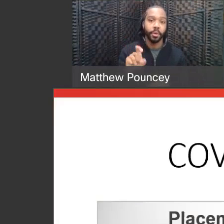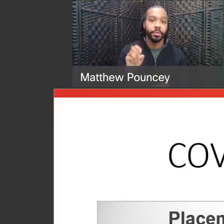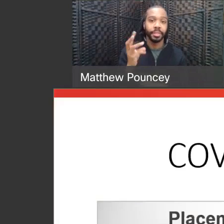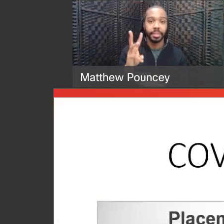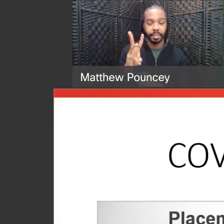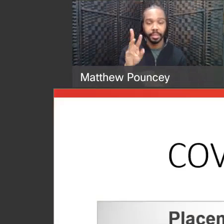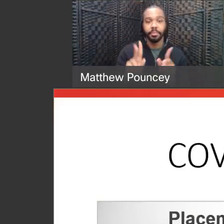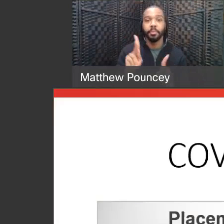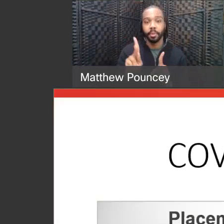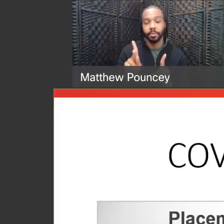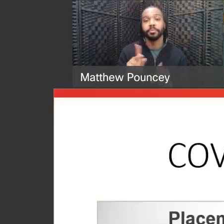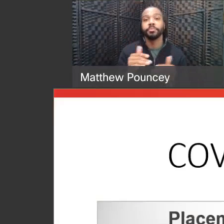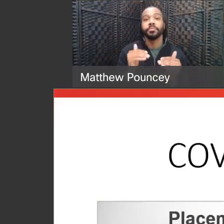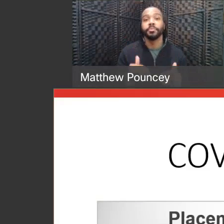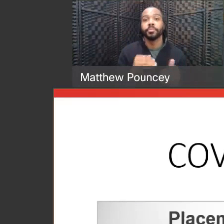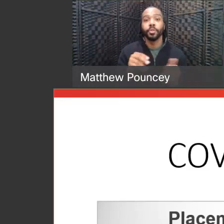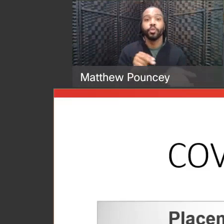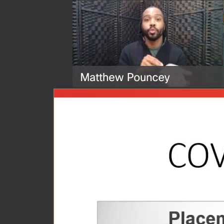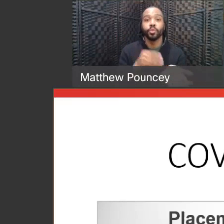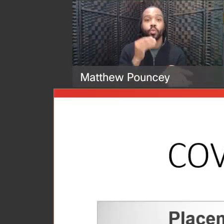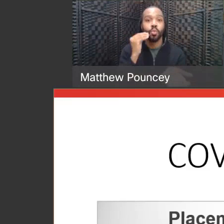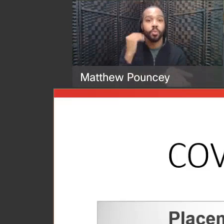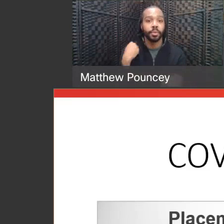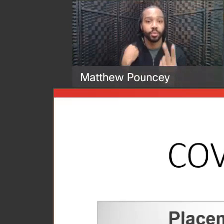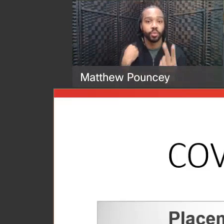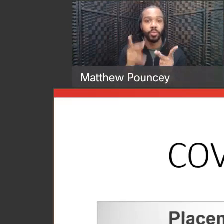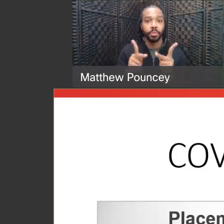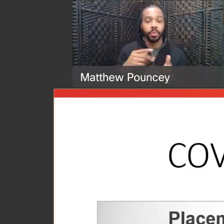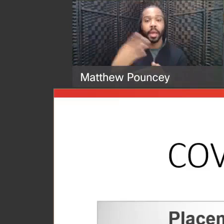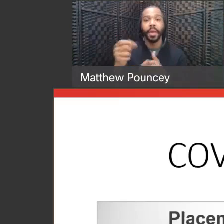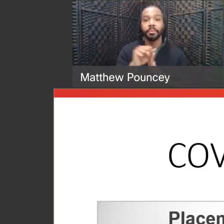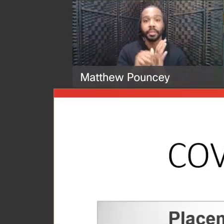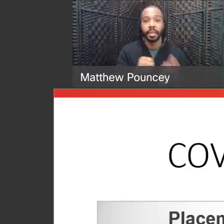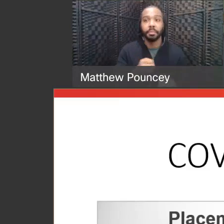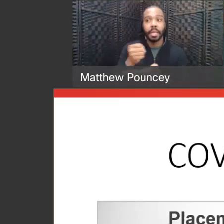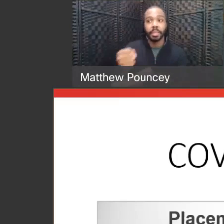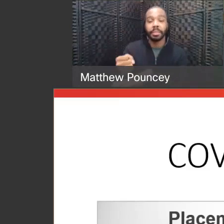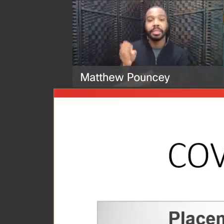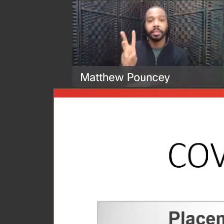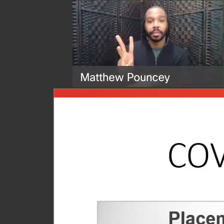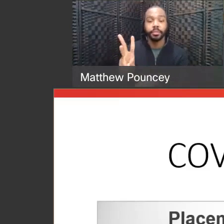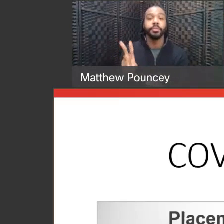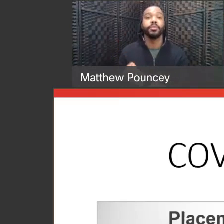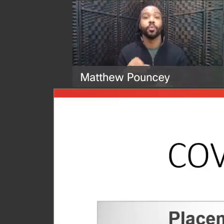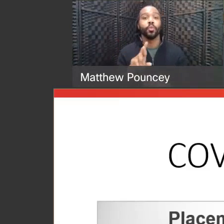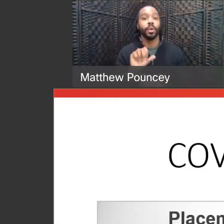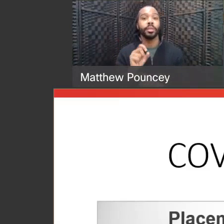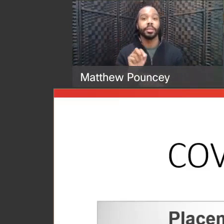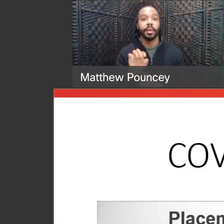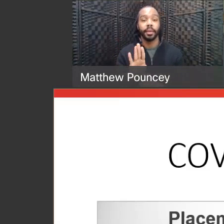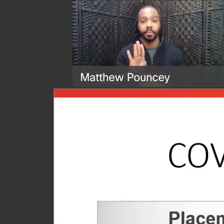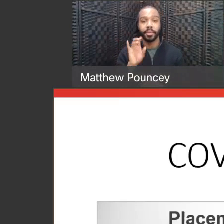people. Nursing home was 2 people. Out of state placement, 6. In residential